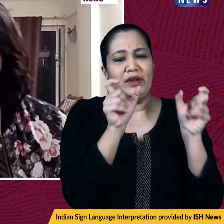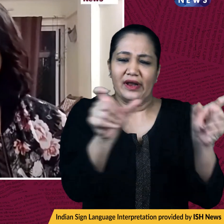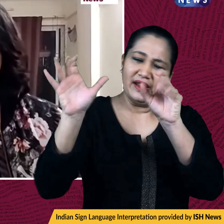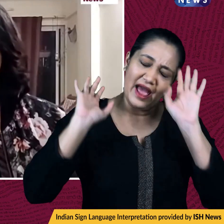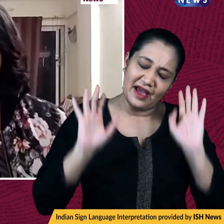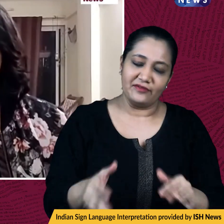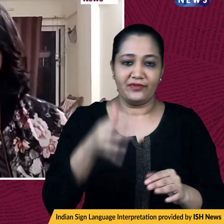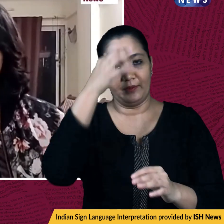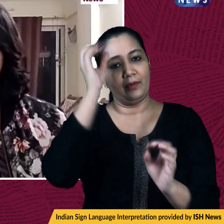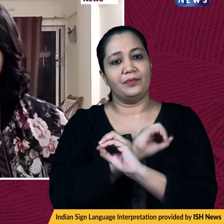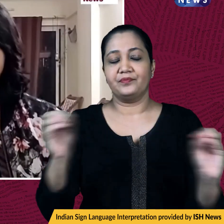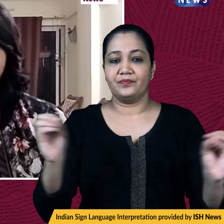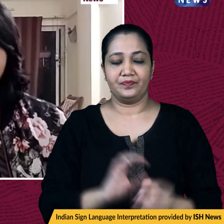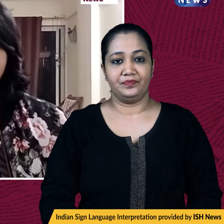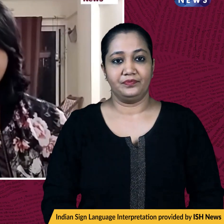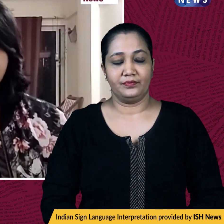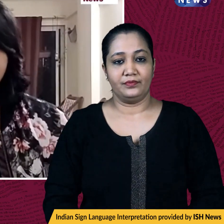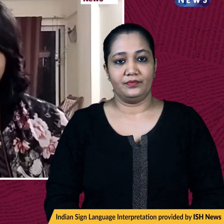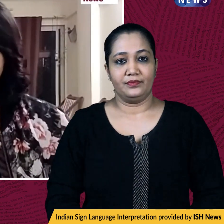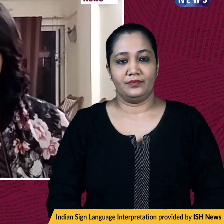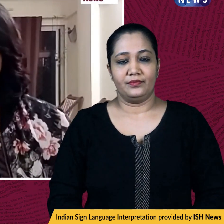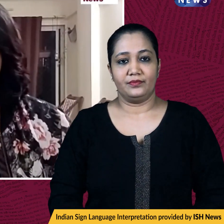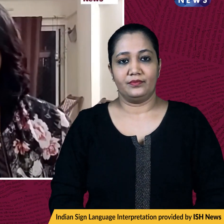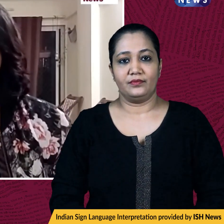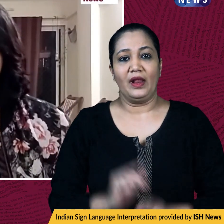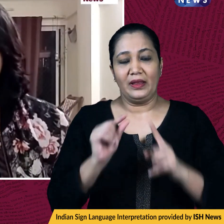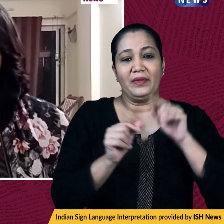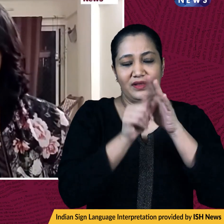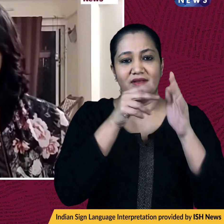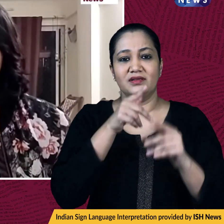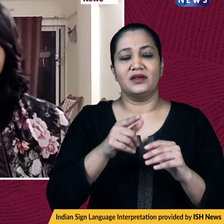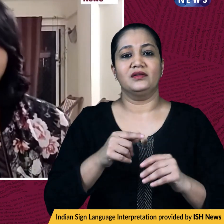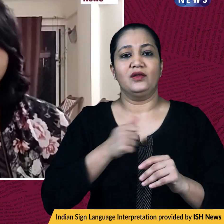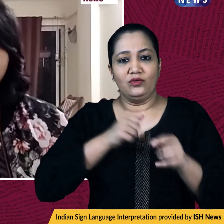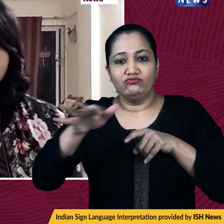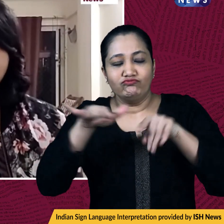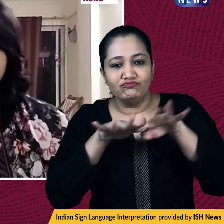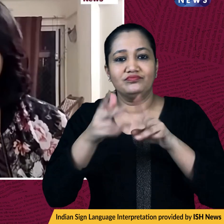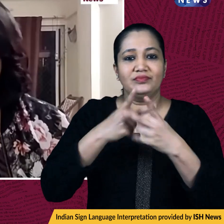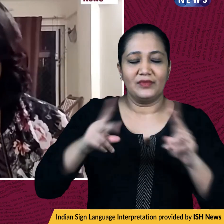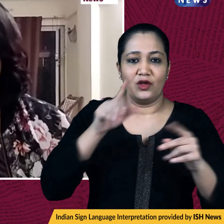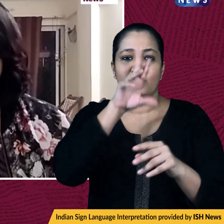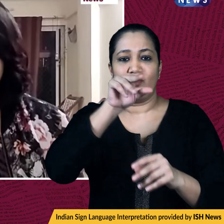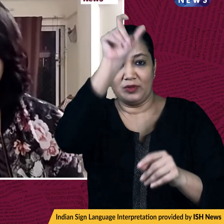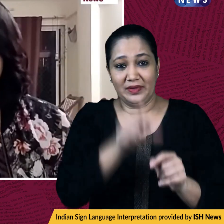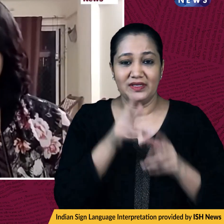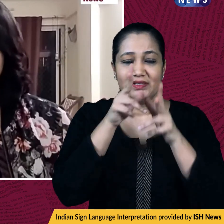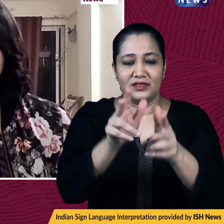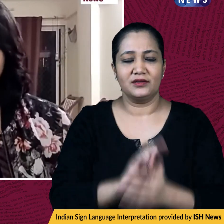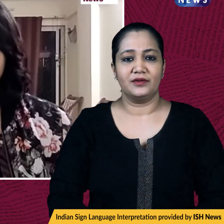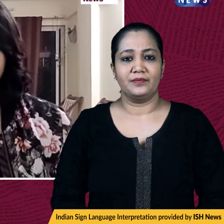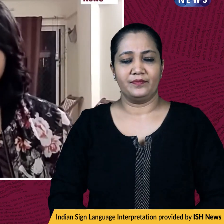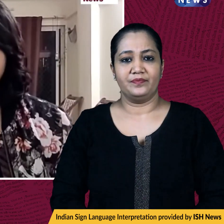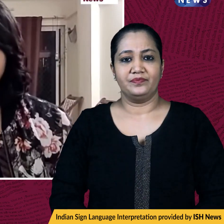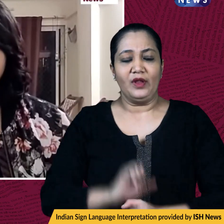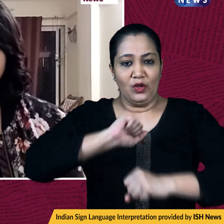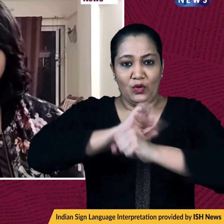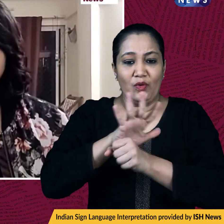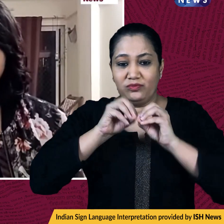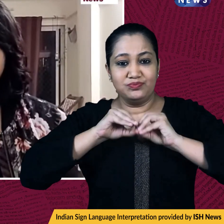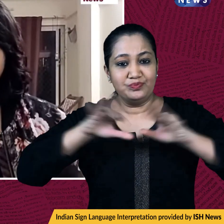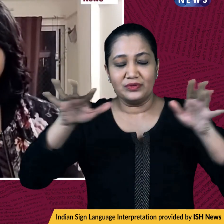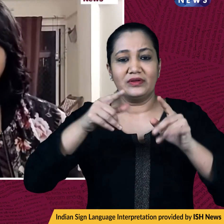the Office of the United Nations High Commissioner for Human Rights on Tuesday said that at least 1,500 people were killed in